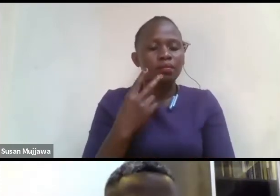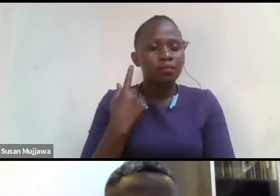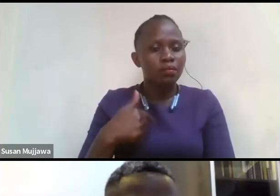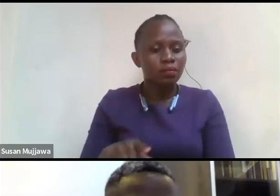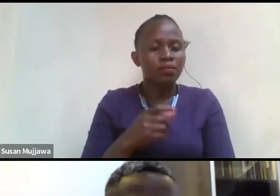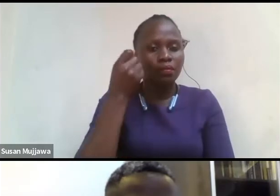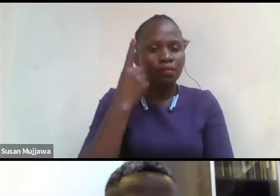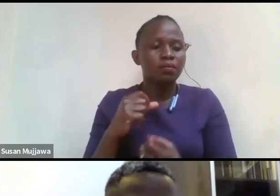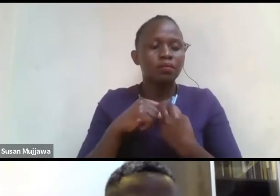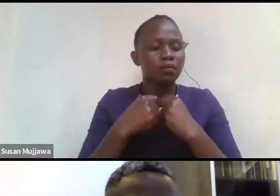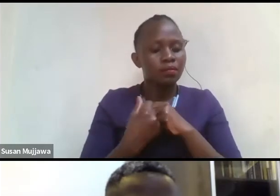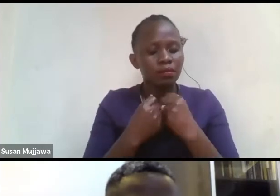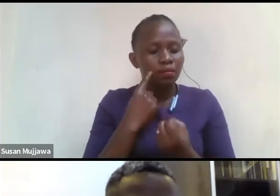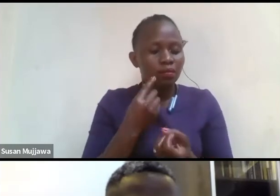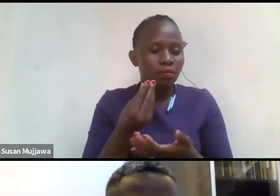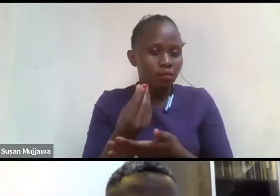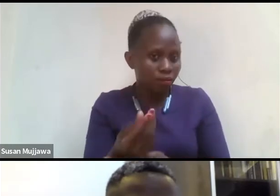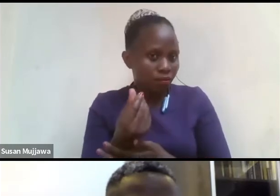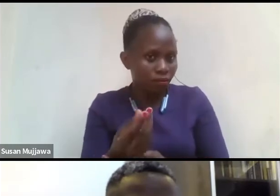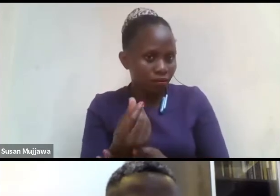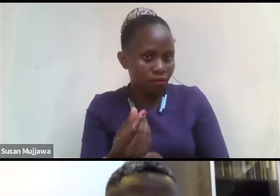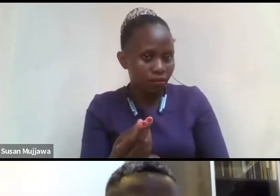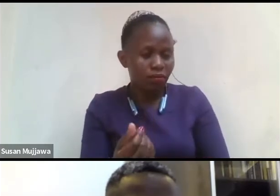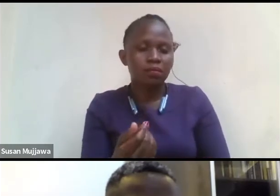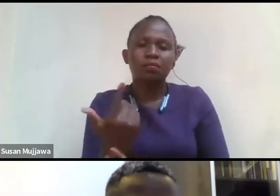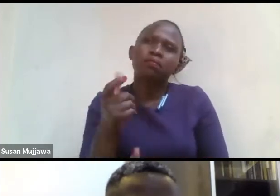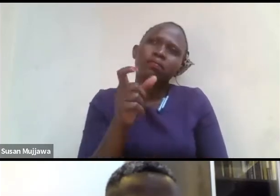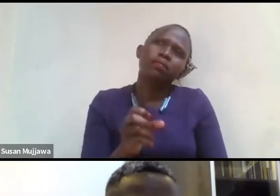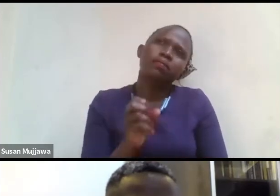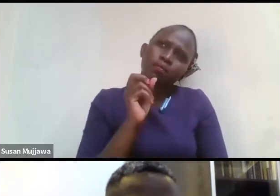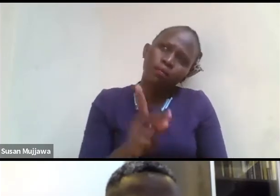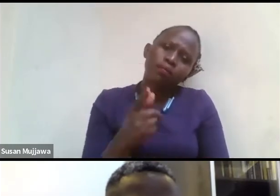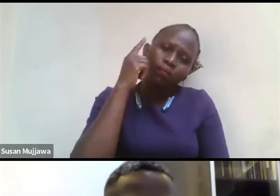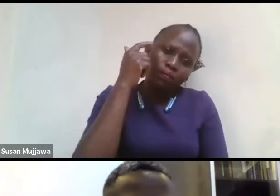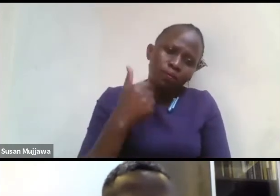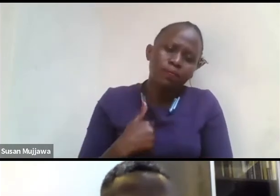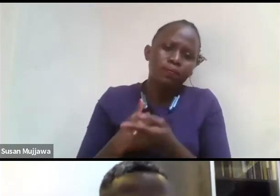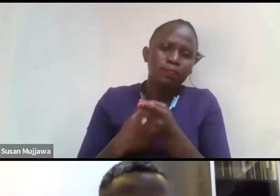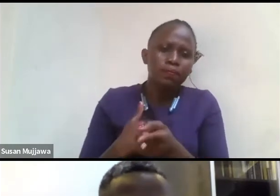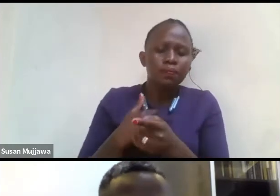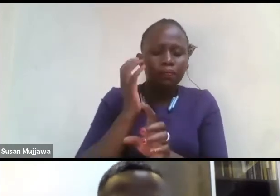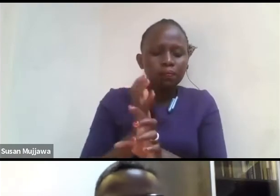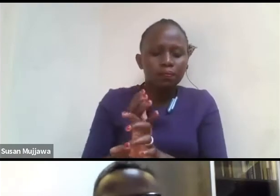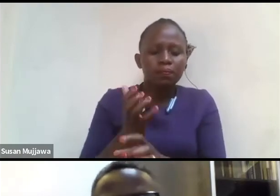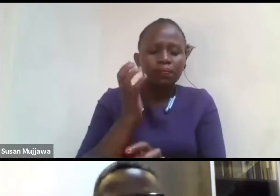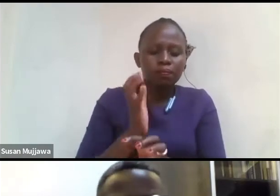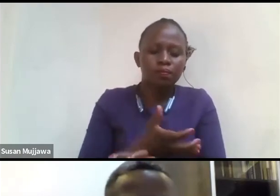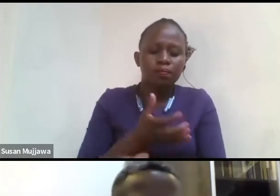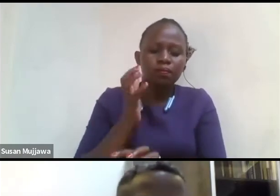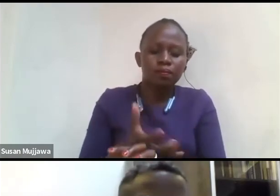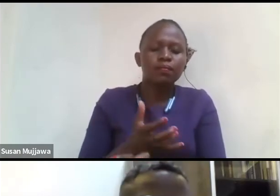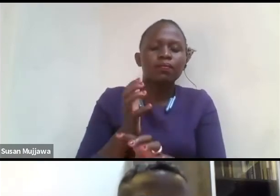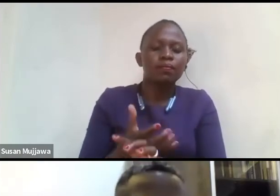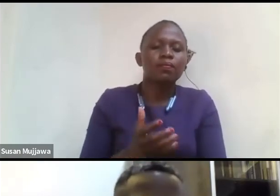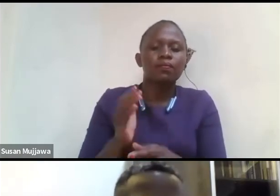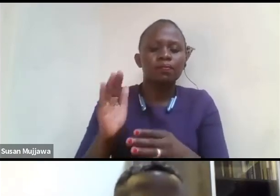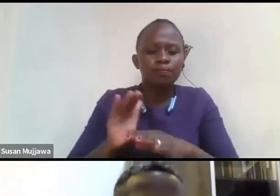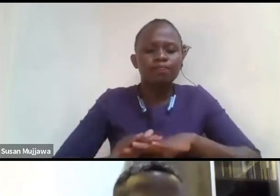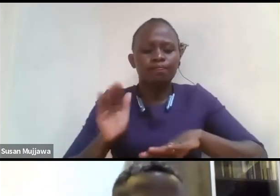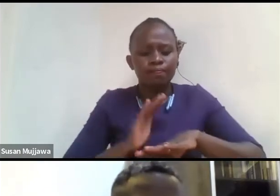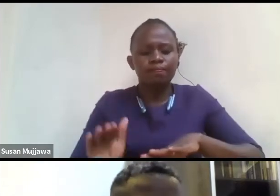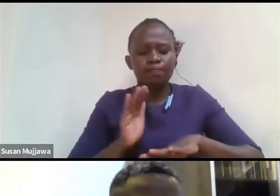for example, because someone says, okay, for me to cut this stone in a way, for me to polish and get a market